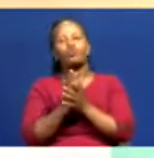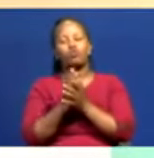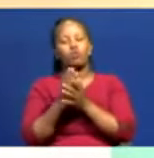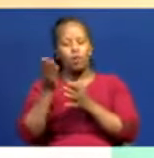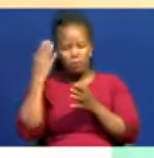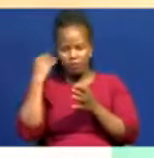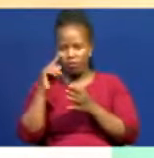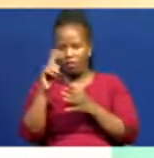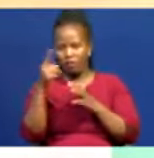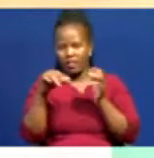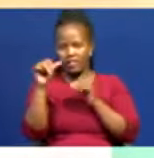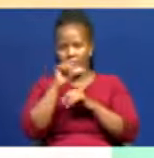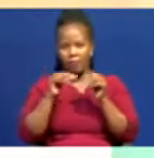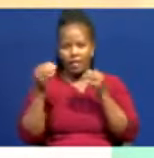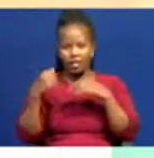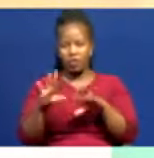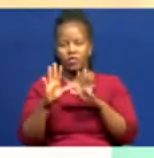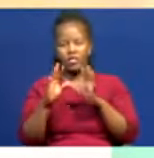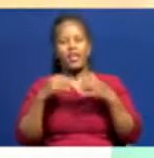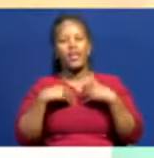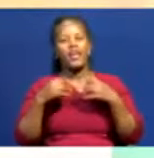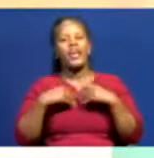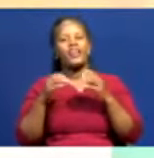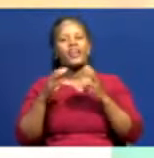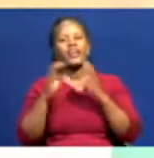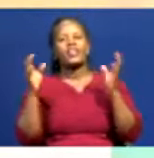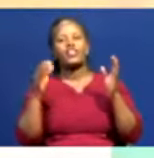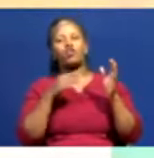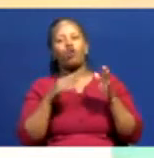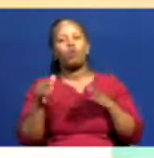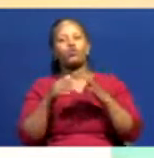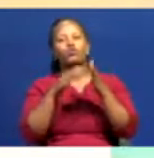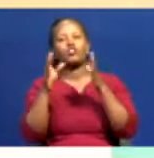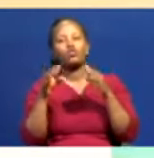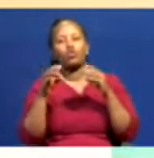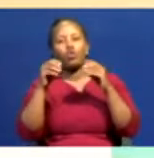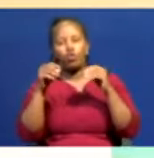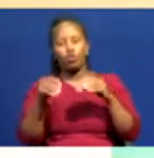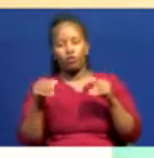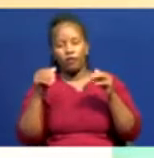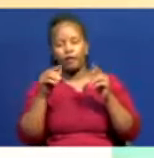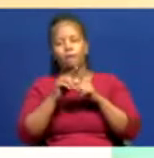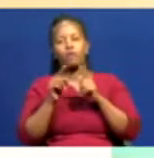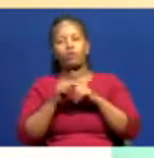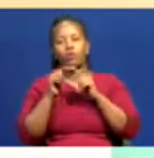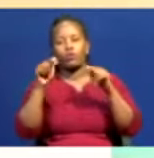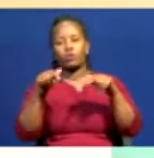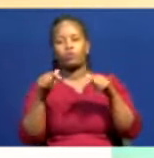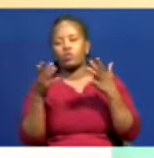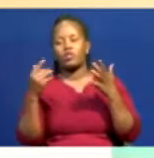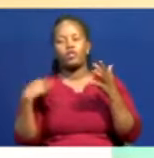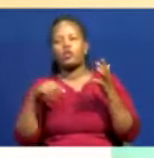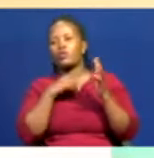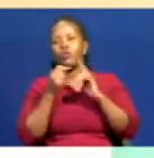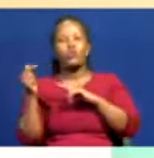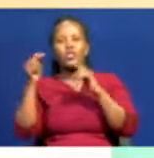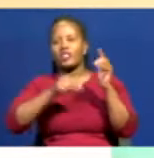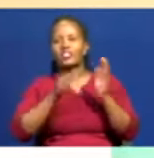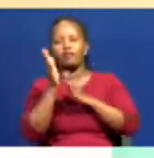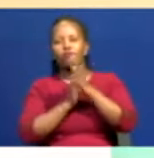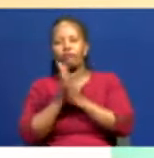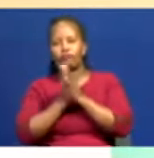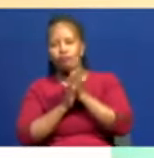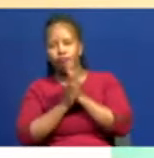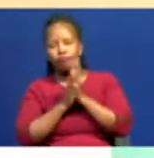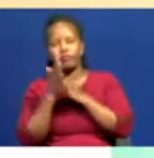first match, we had a bigger chance to qualify to the club championship. And this morning we came psyched up and our players were